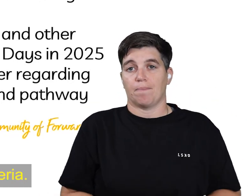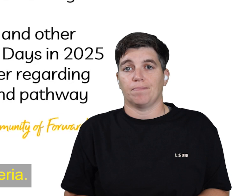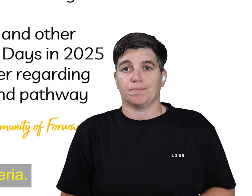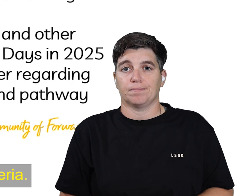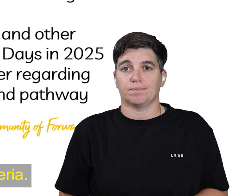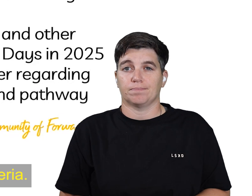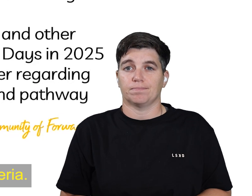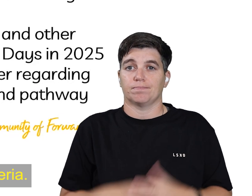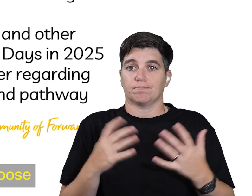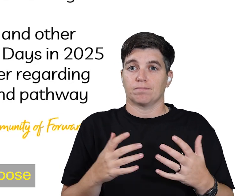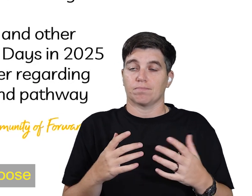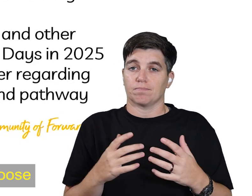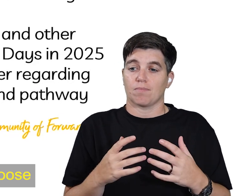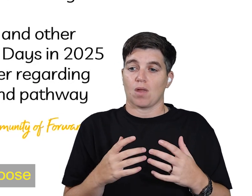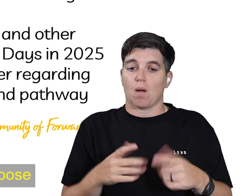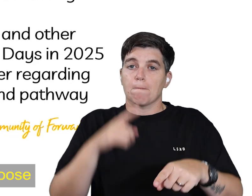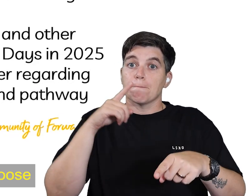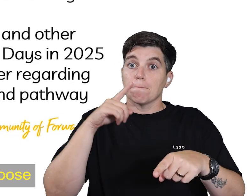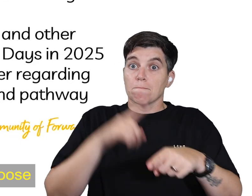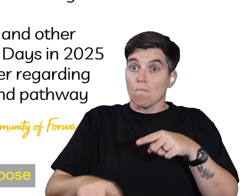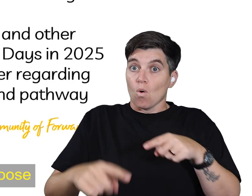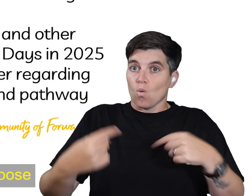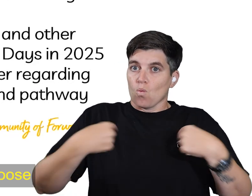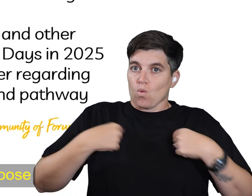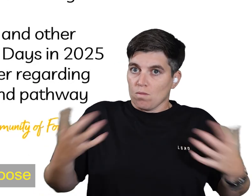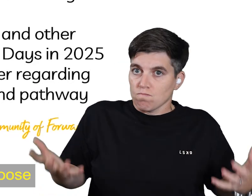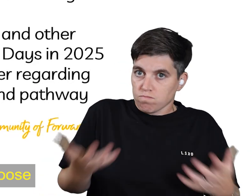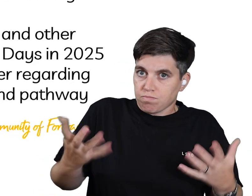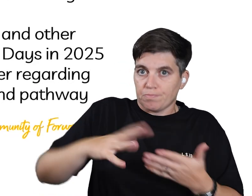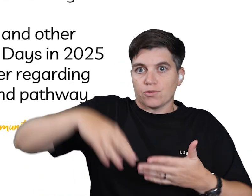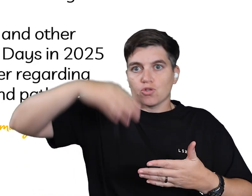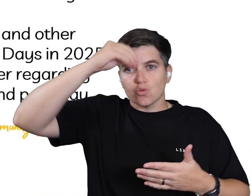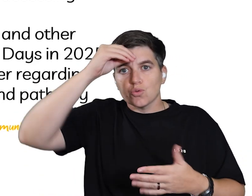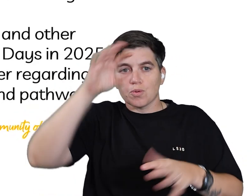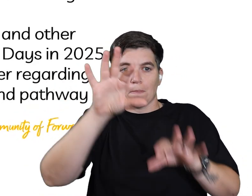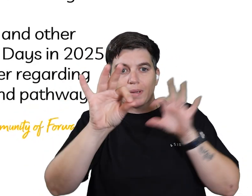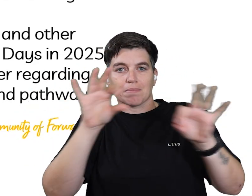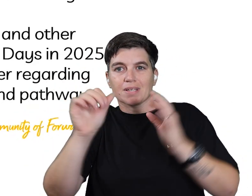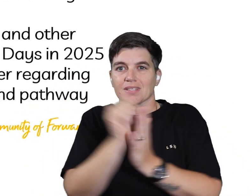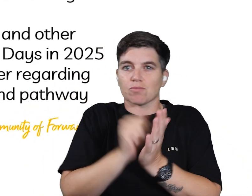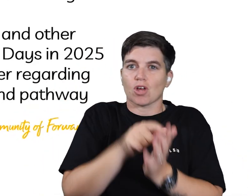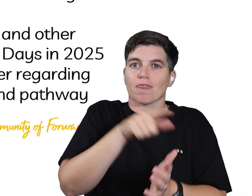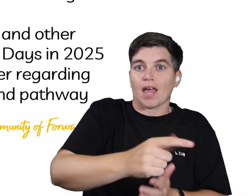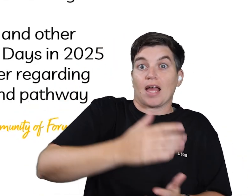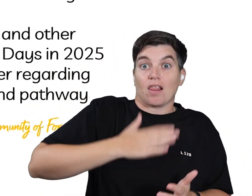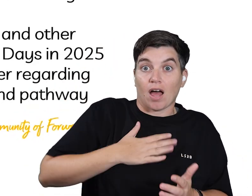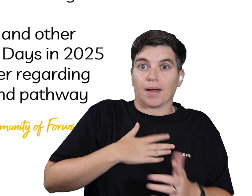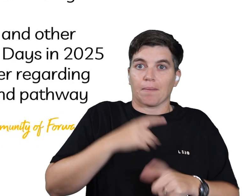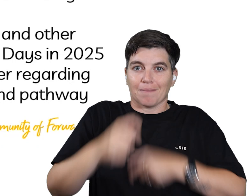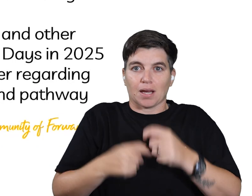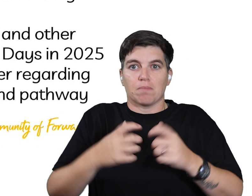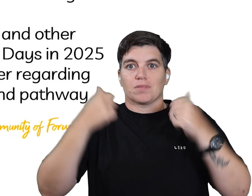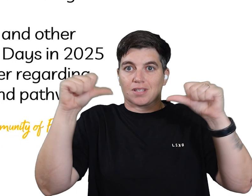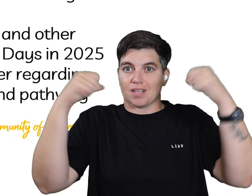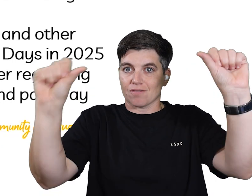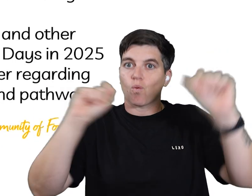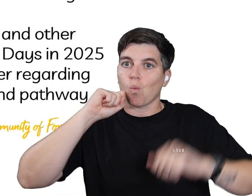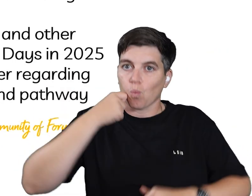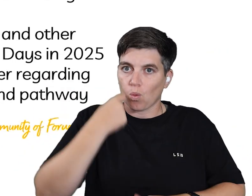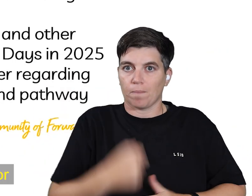entry criteria. Overwhelmingly, we encourage students to choose subjects that they will enjoy and likely to succeed